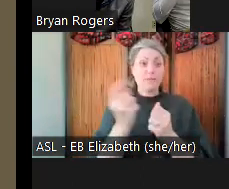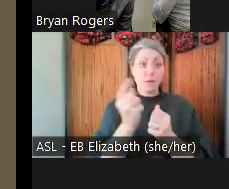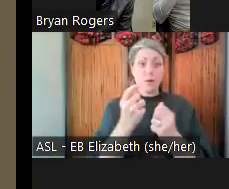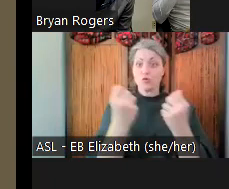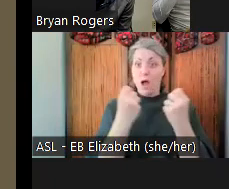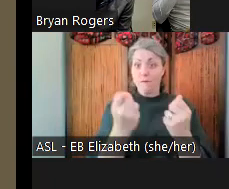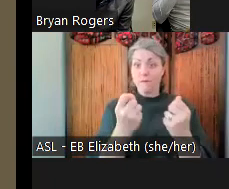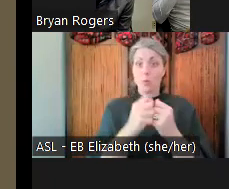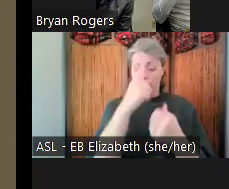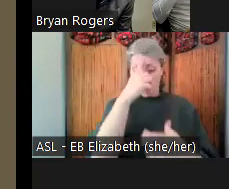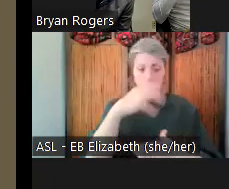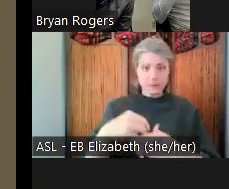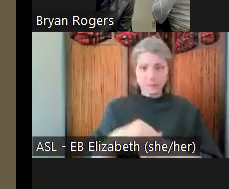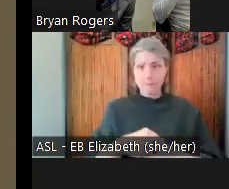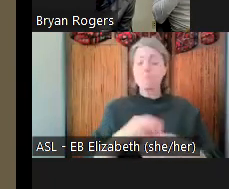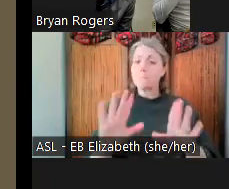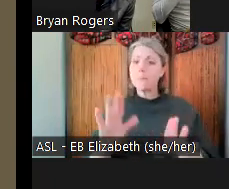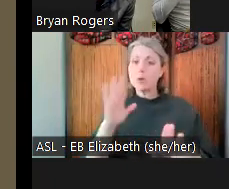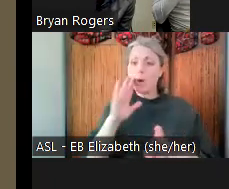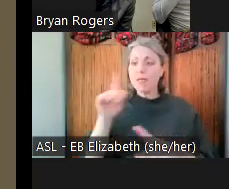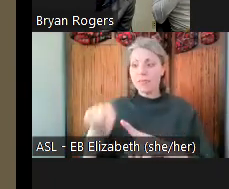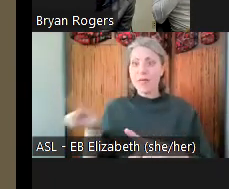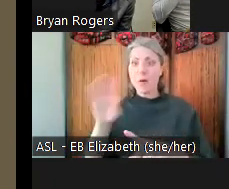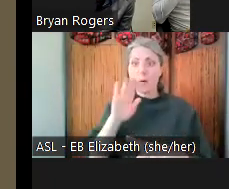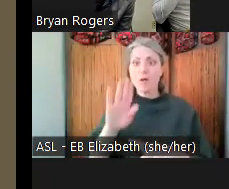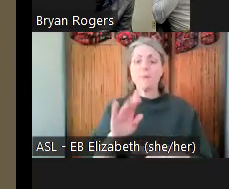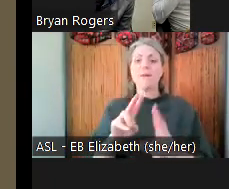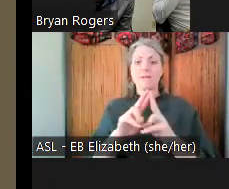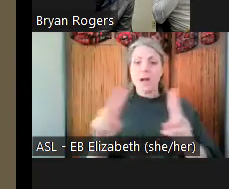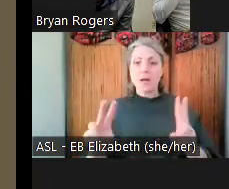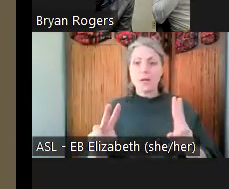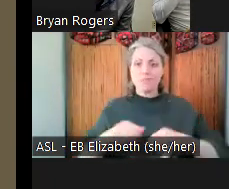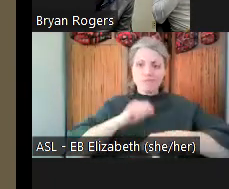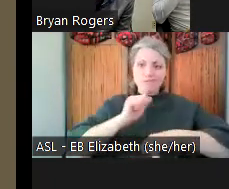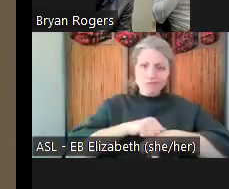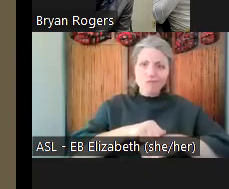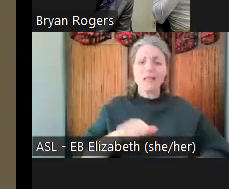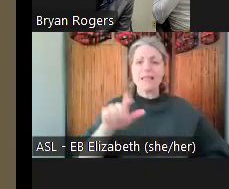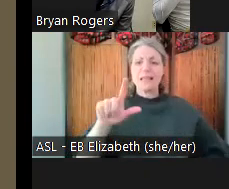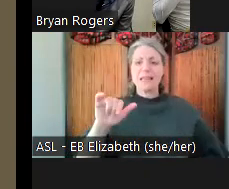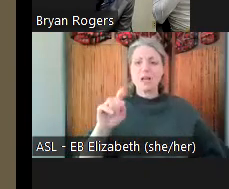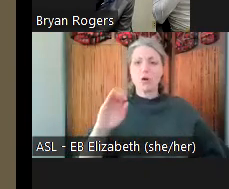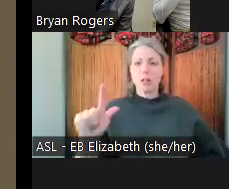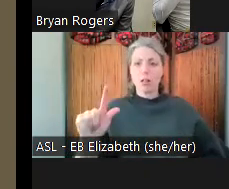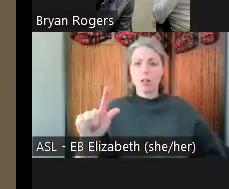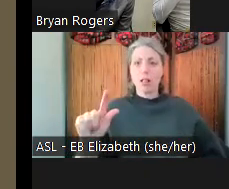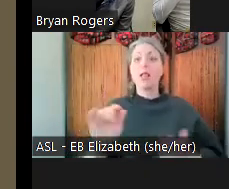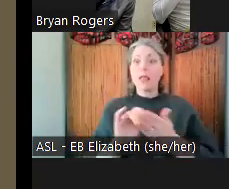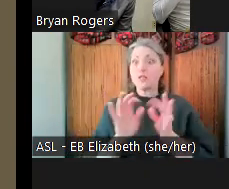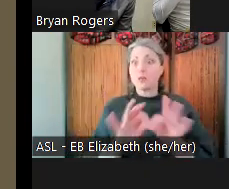is knowing that they're going to take things very literal. That's one very key factor as a driving